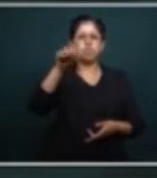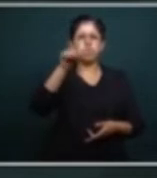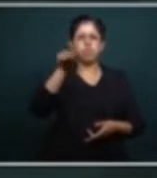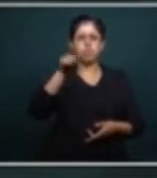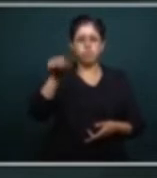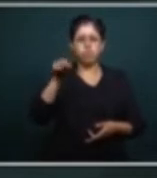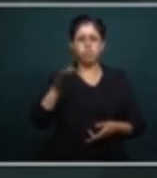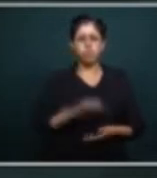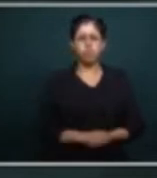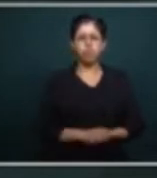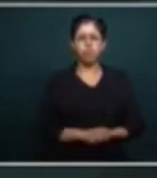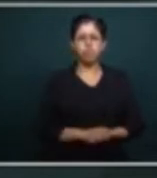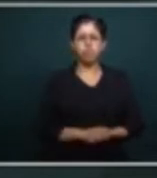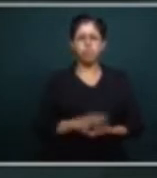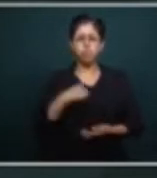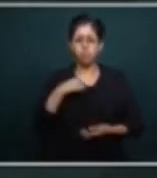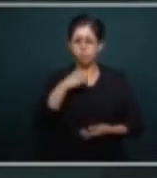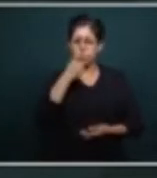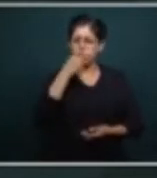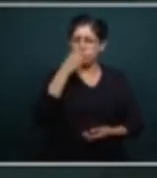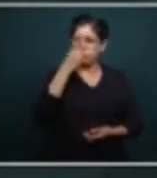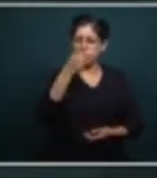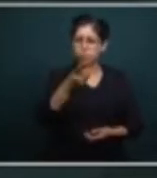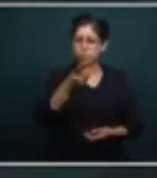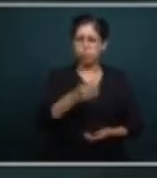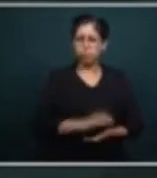I want to reiterate